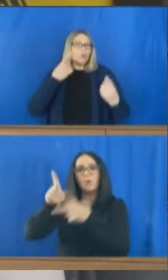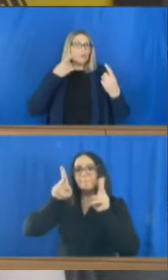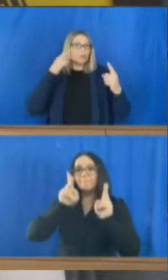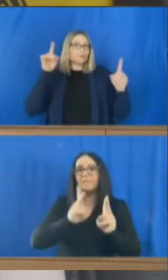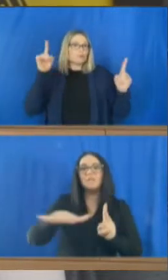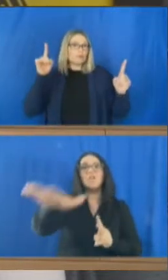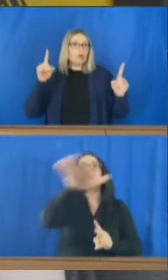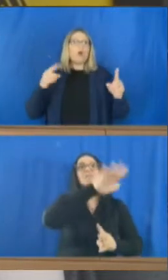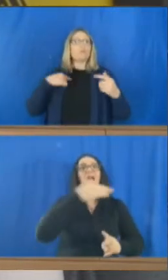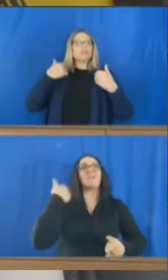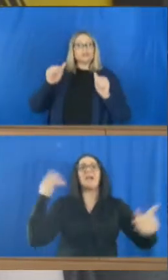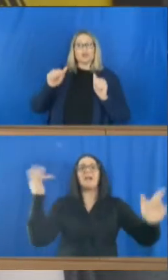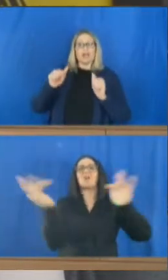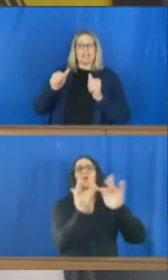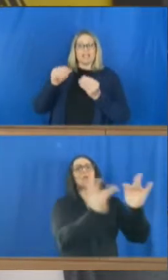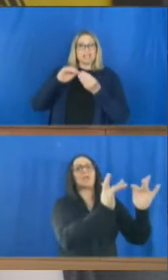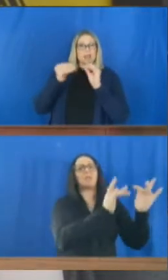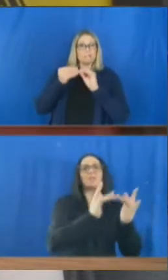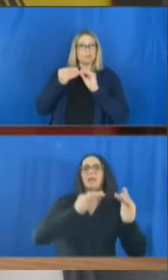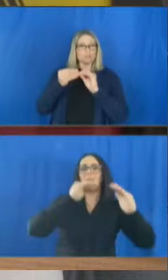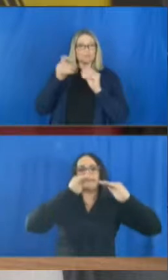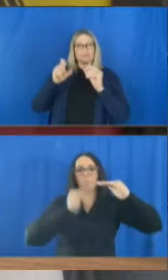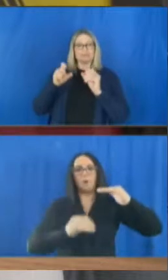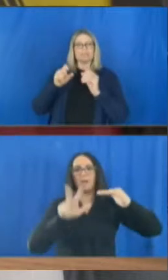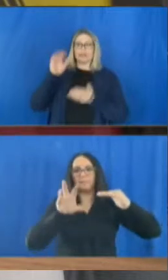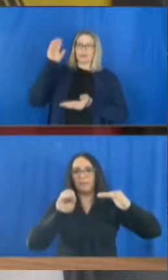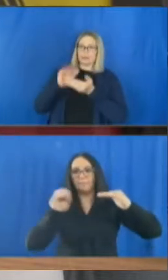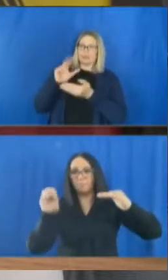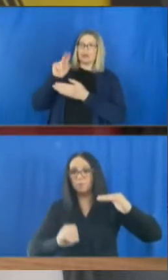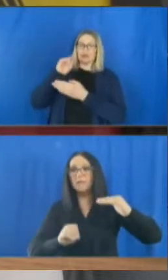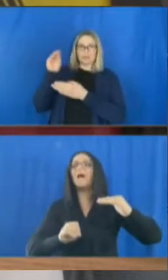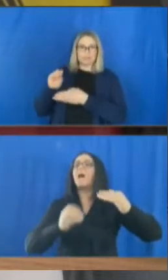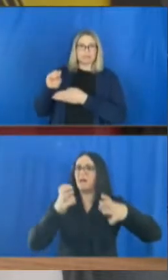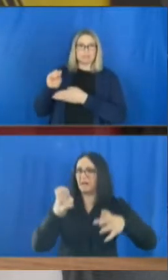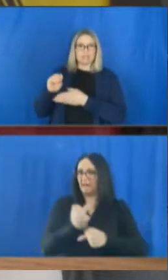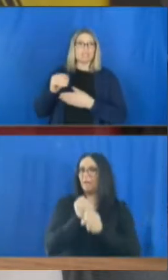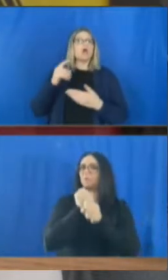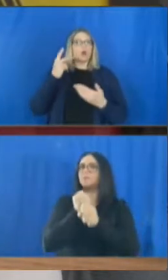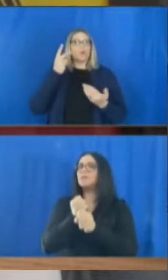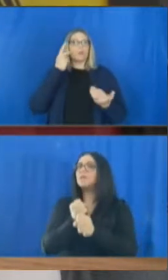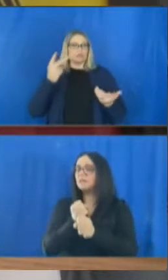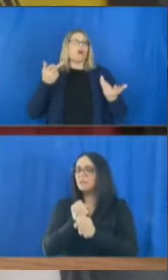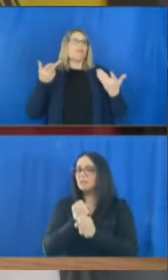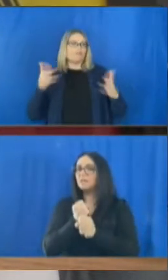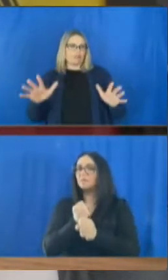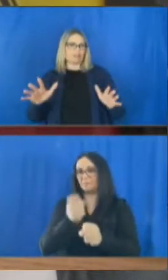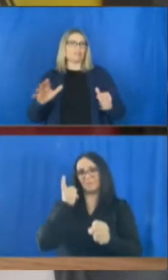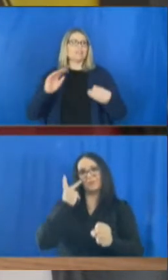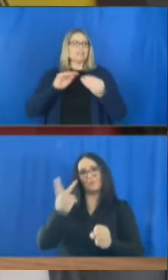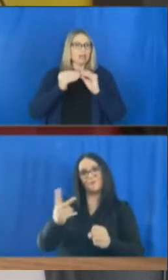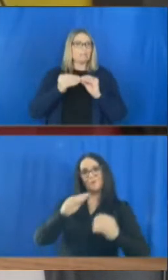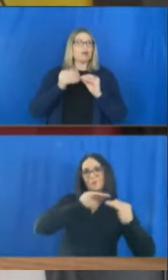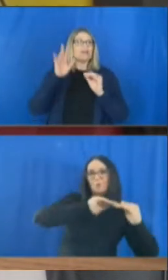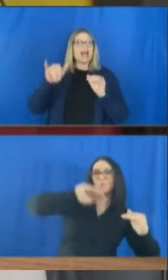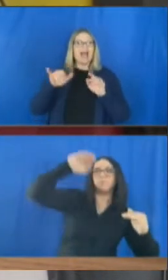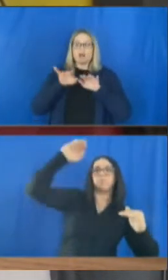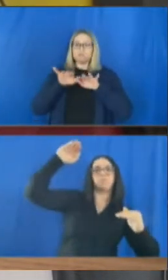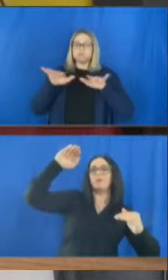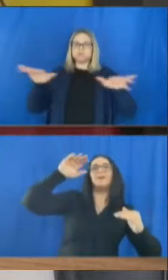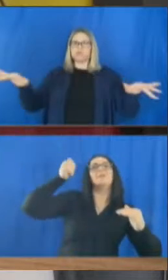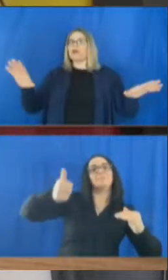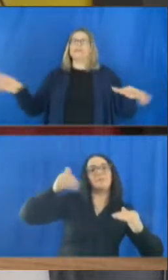translates into hospitalizations. The trend in terms of the 7-day average, it's trending downward, which is what we were hoping